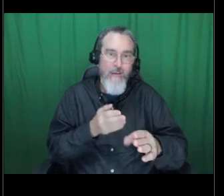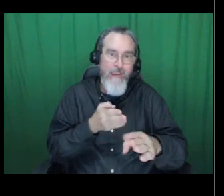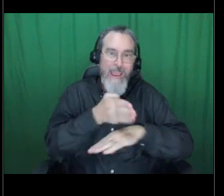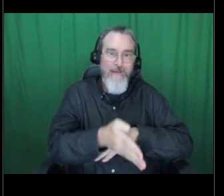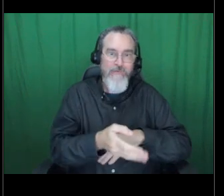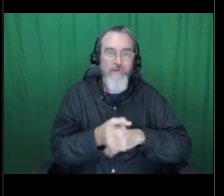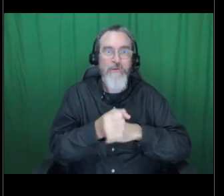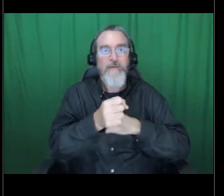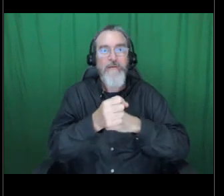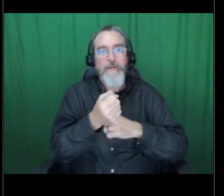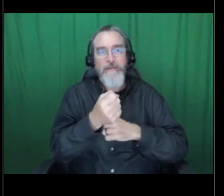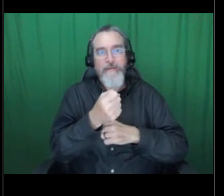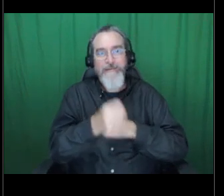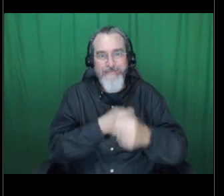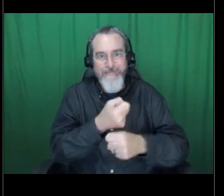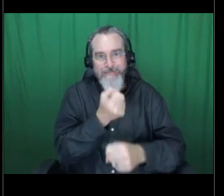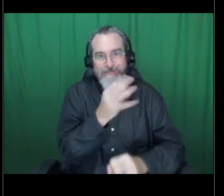1991.